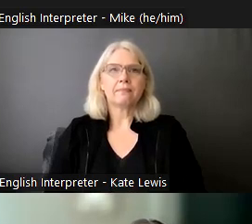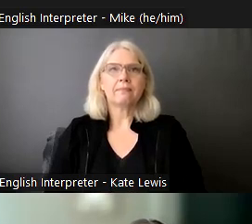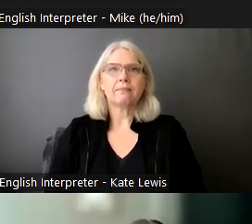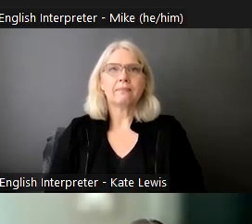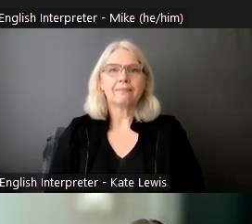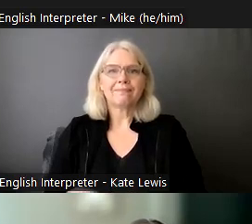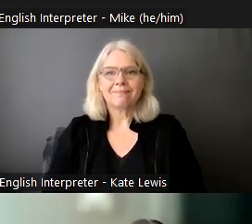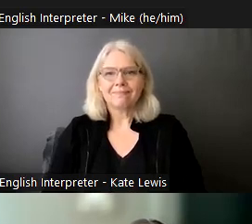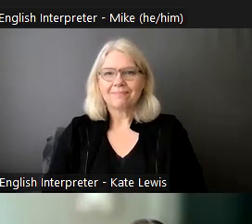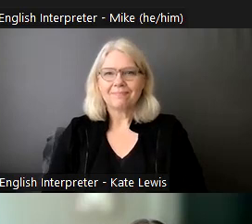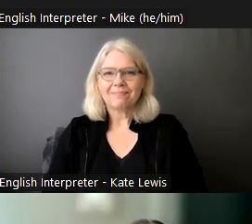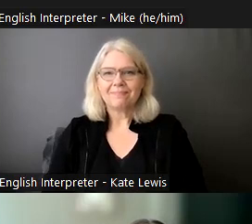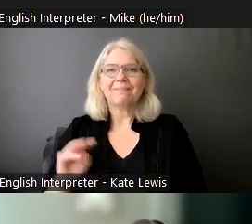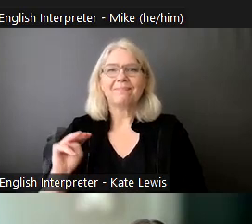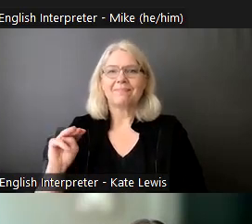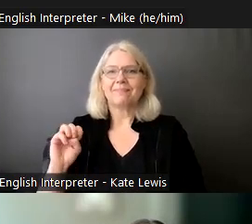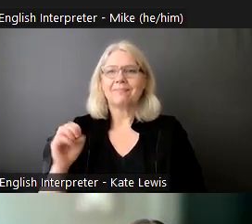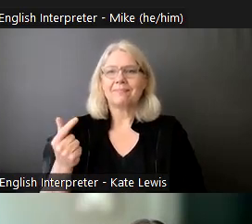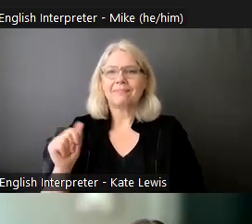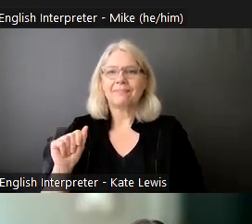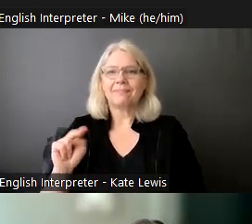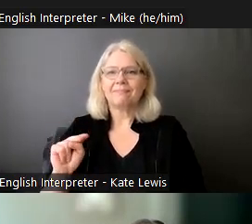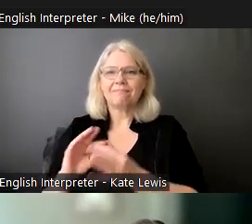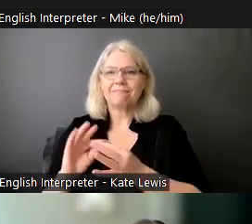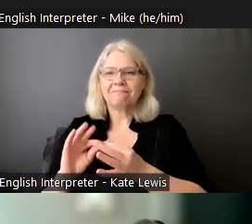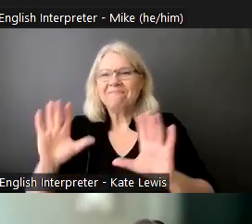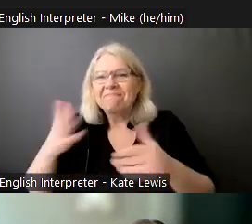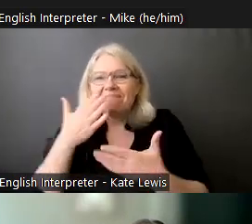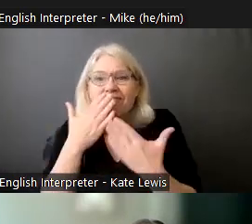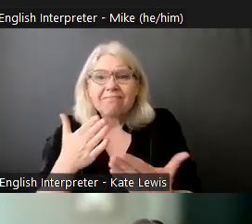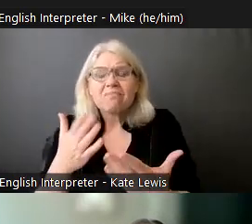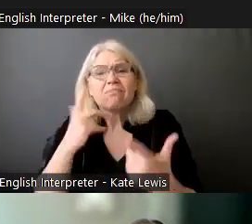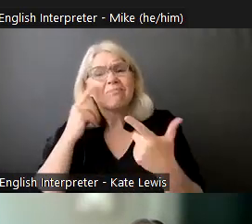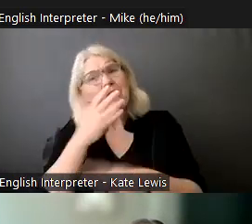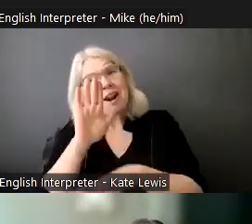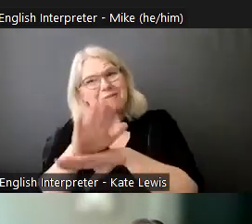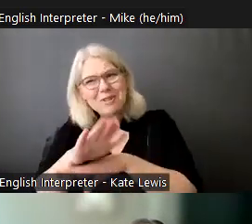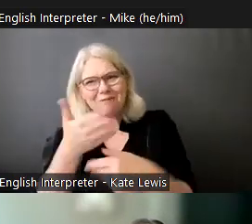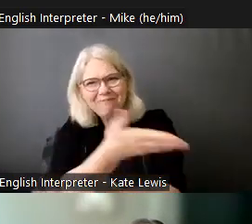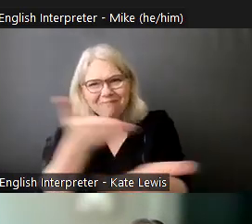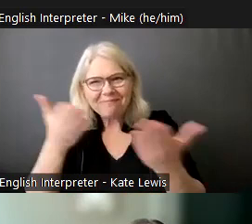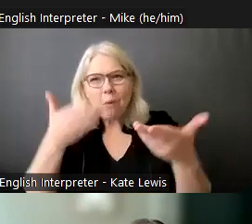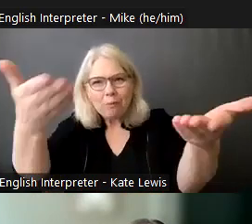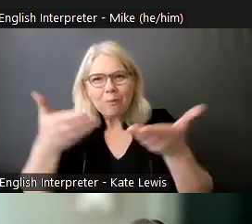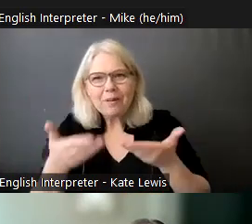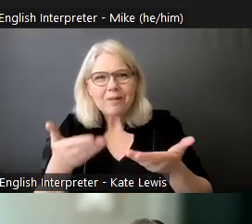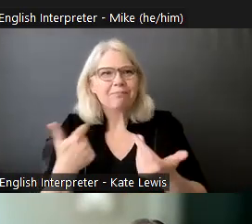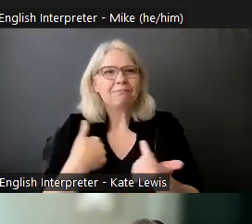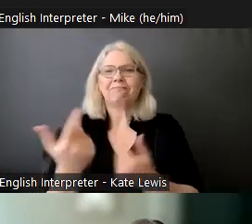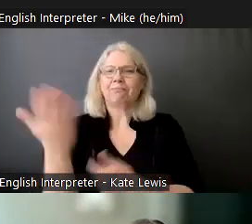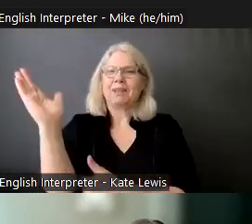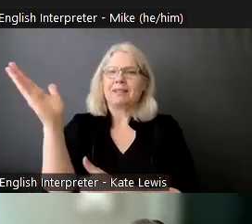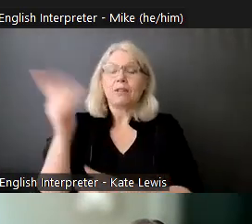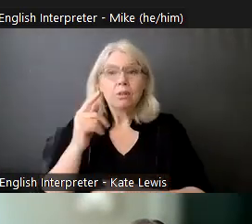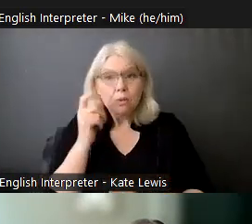So good afternoon, everybody, and welcome to our presentation. For those who joined me back in January, you'll know